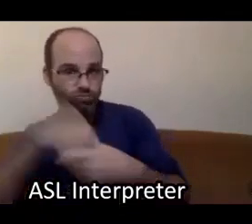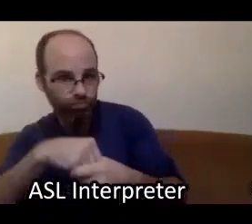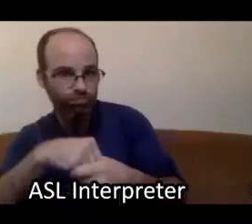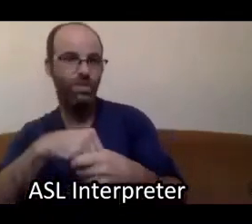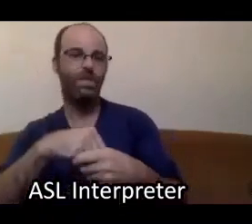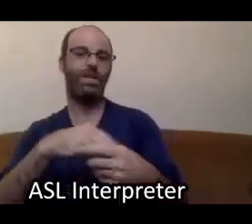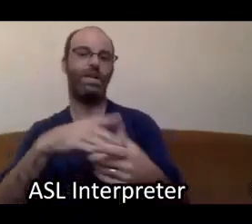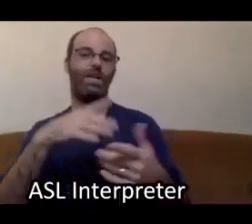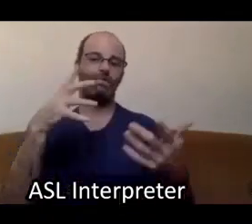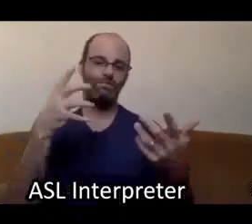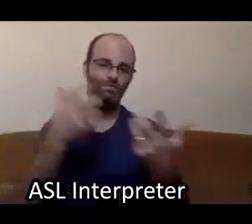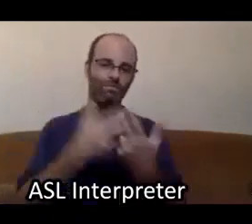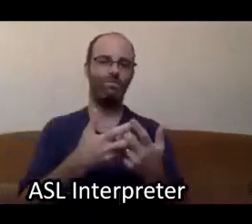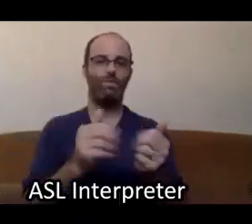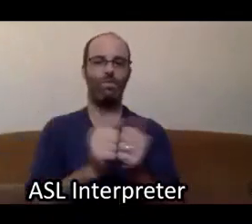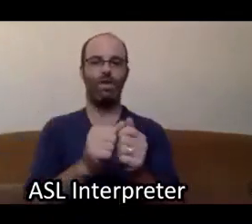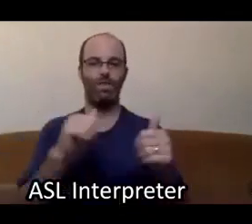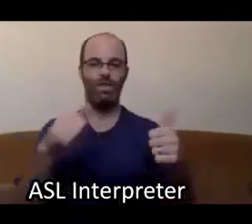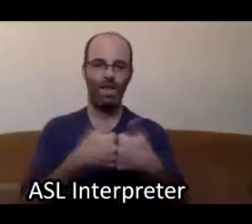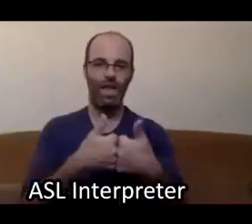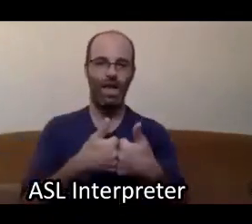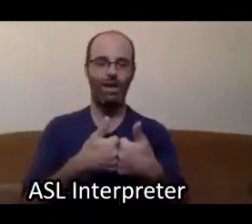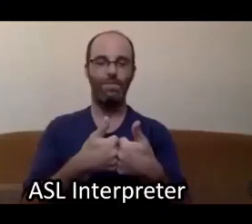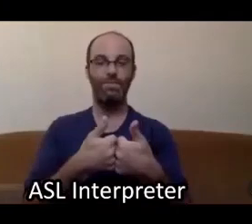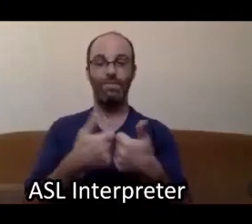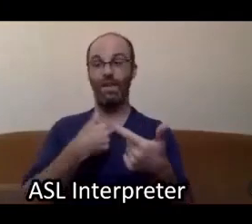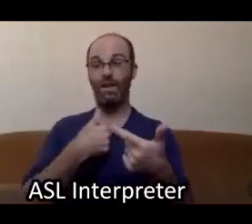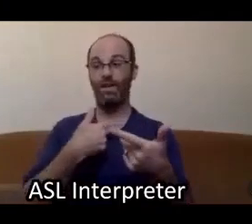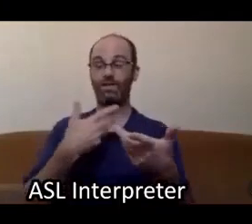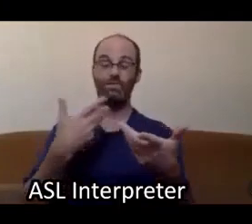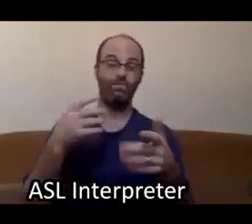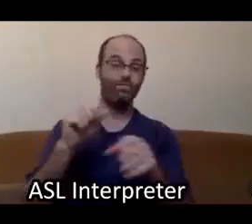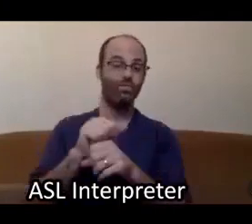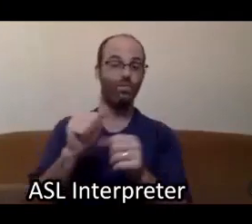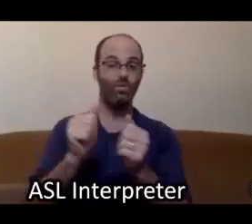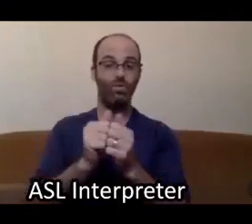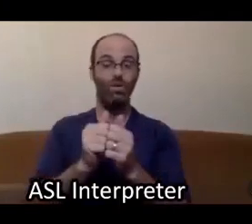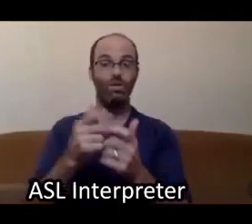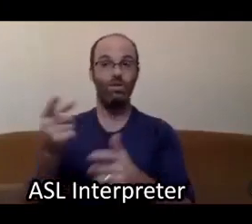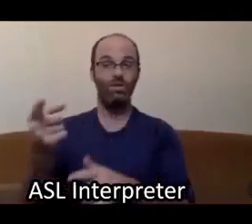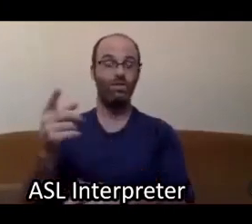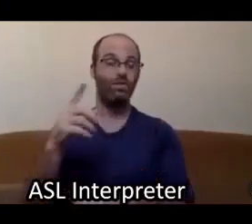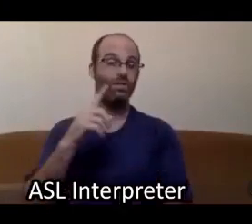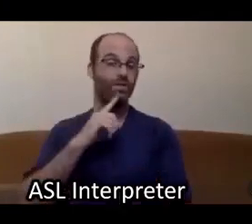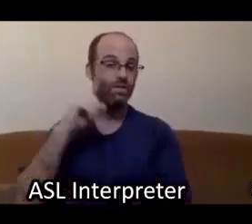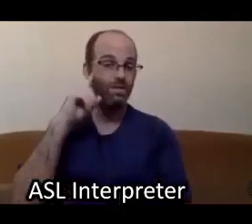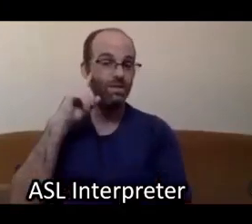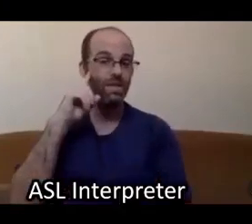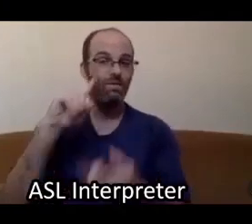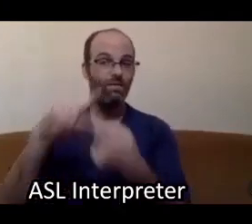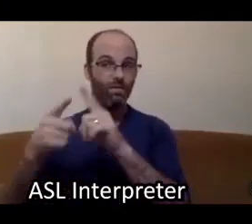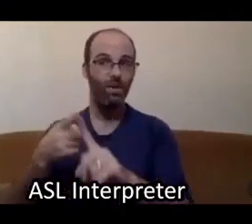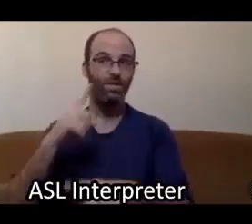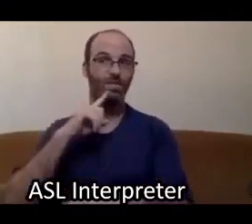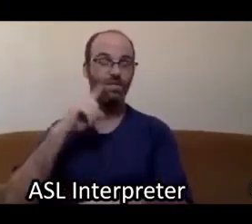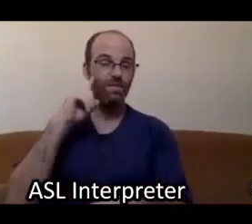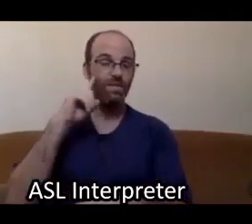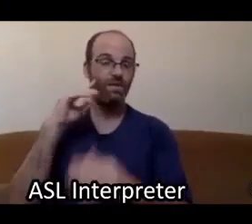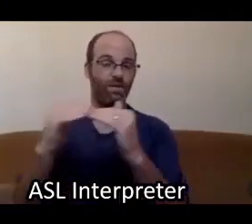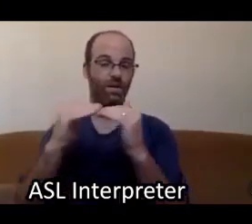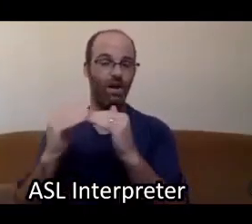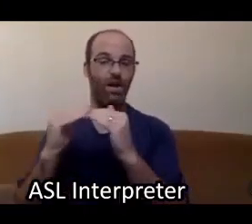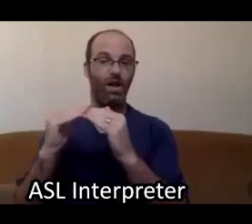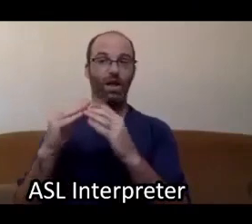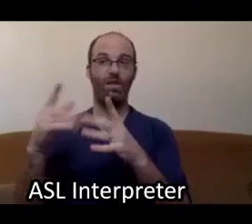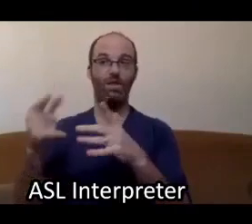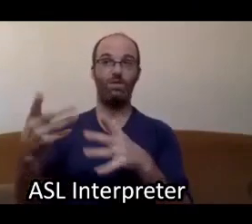and friends, we've been really able to develop the RPGs with kind of integrity. We're not taking any